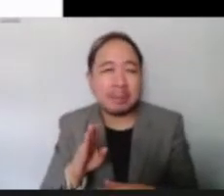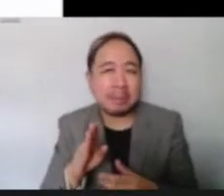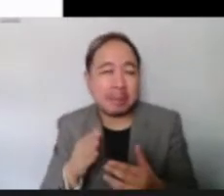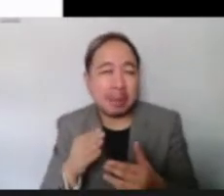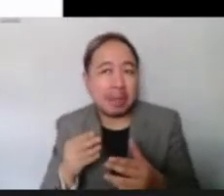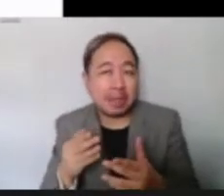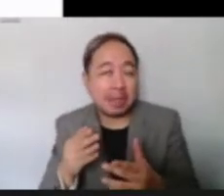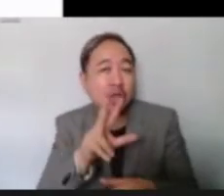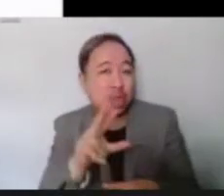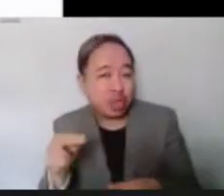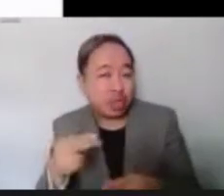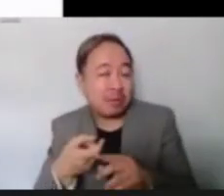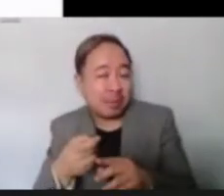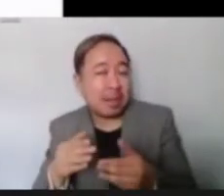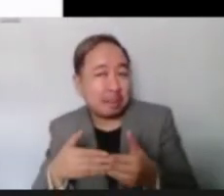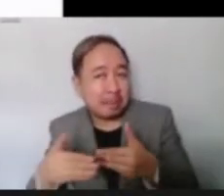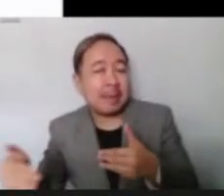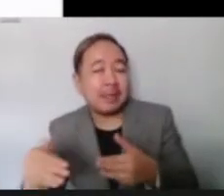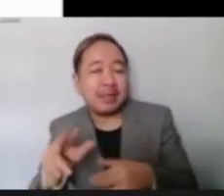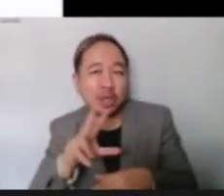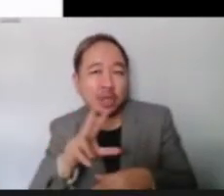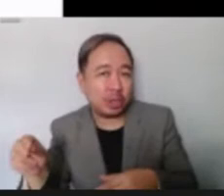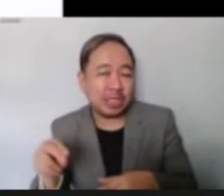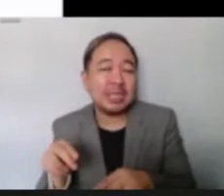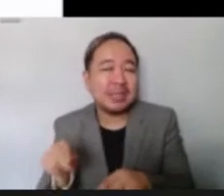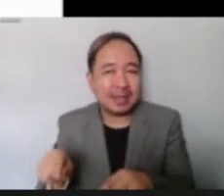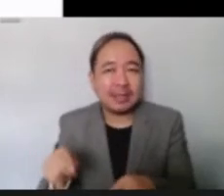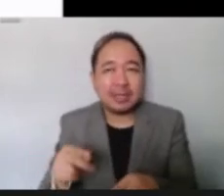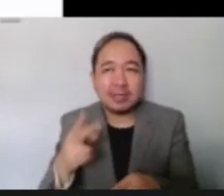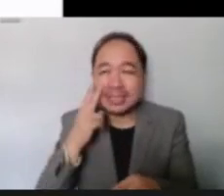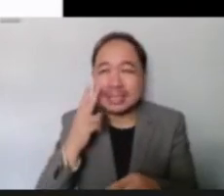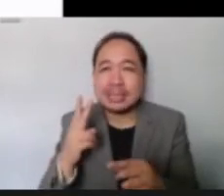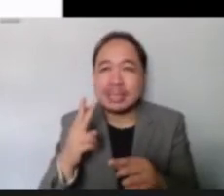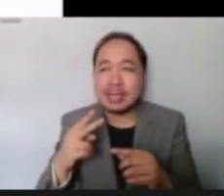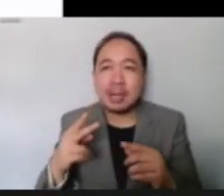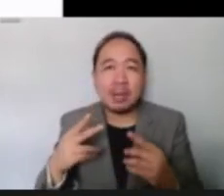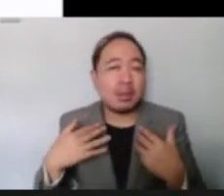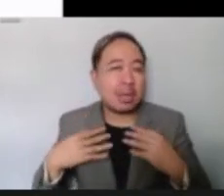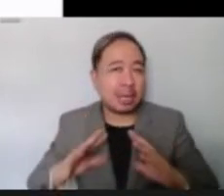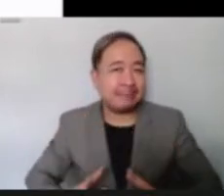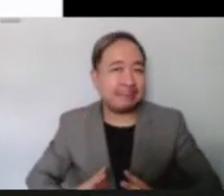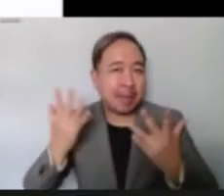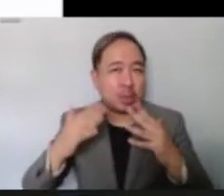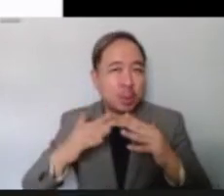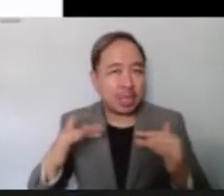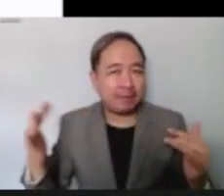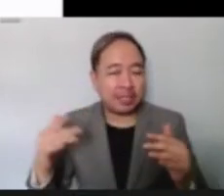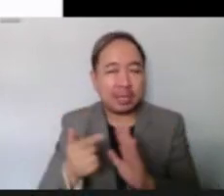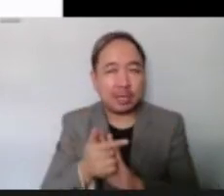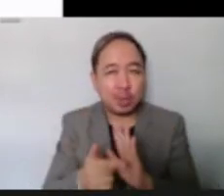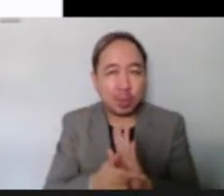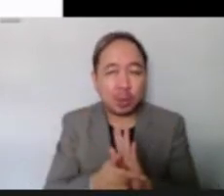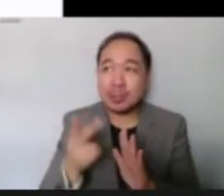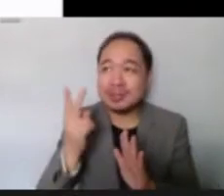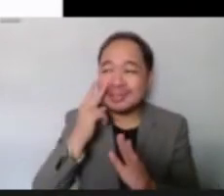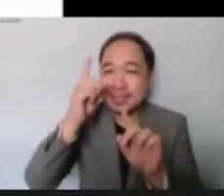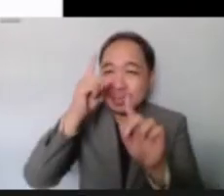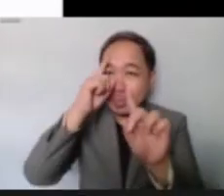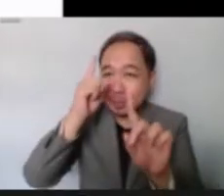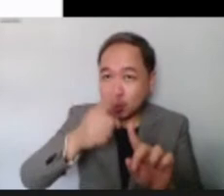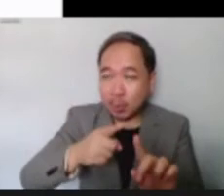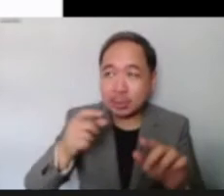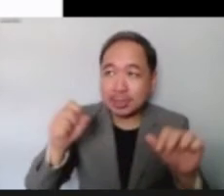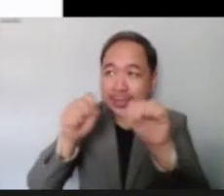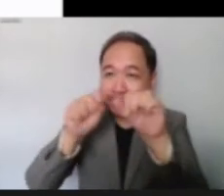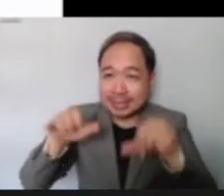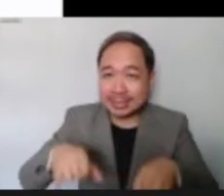drivers of biodiversity lot this will need to be together and in tandem with both the system for transparency and responsibility